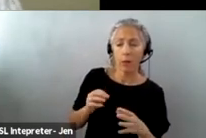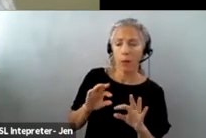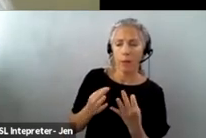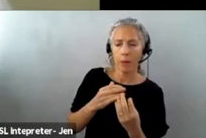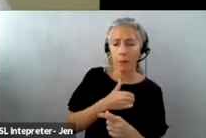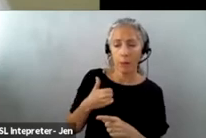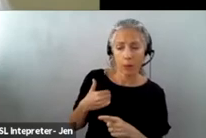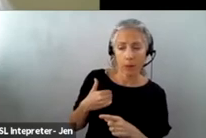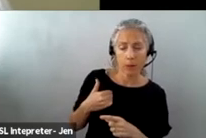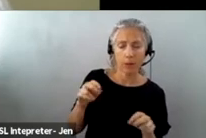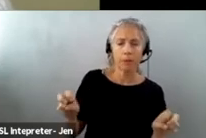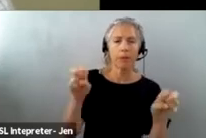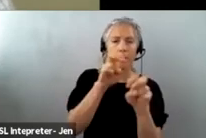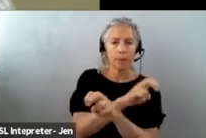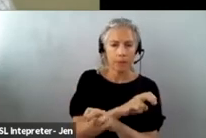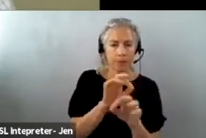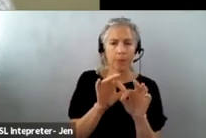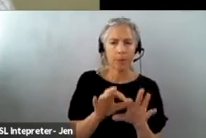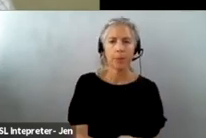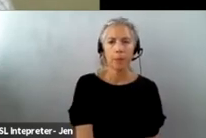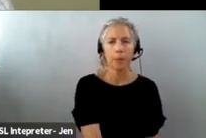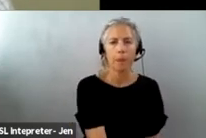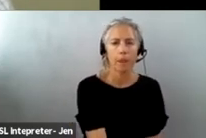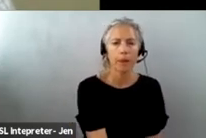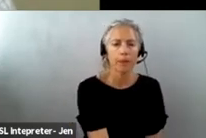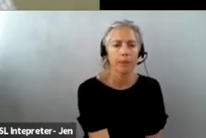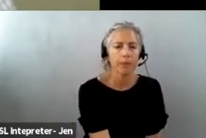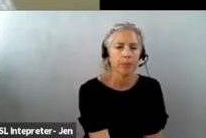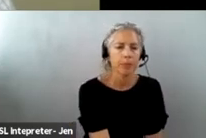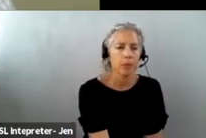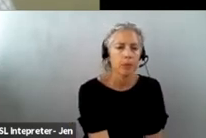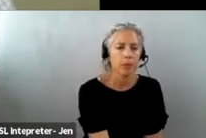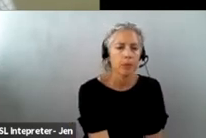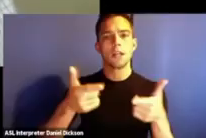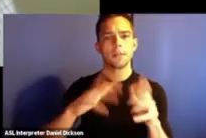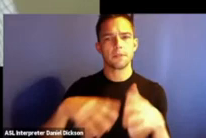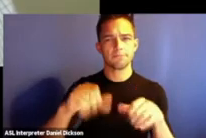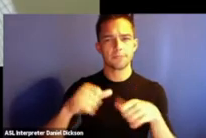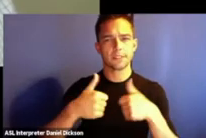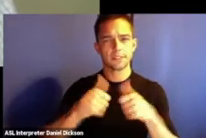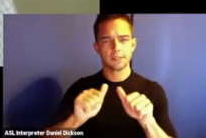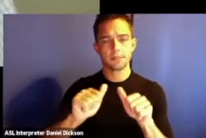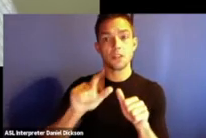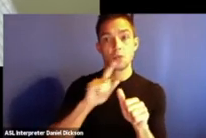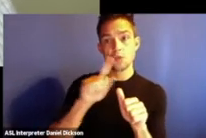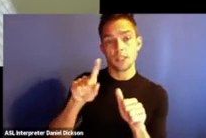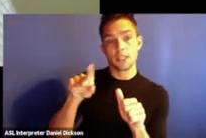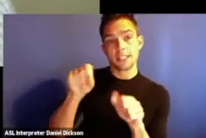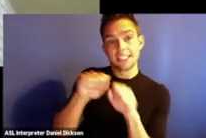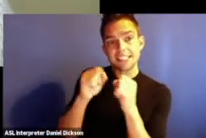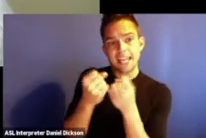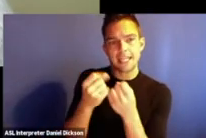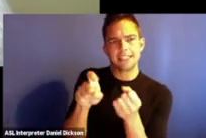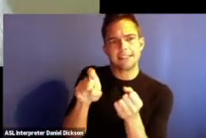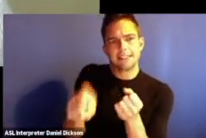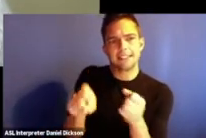members. But let me just take an attempt here and change that equation. It really needs to be what society needs to do to ensure